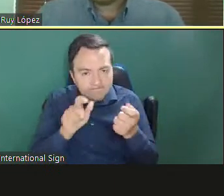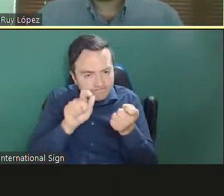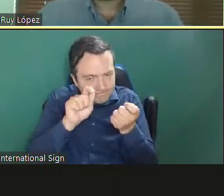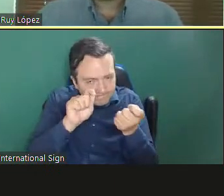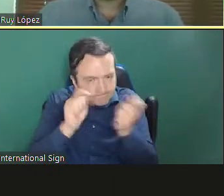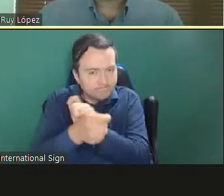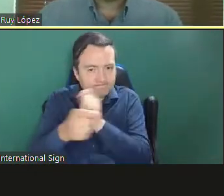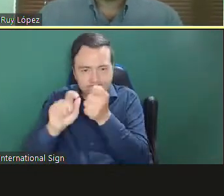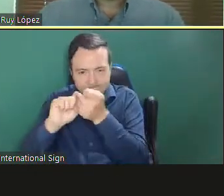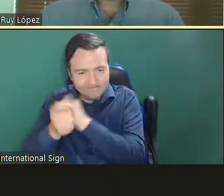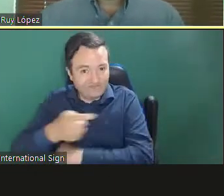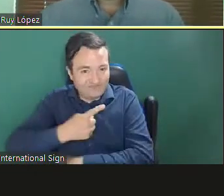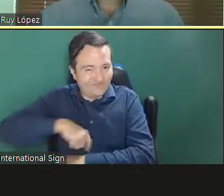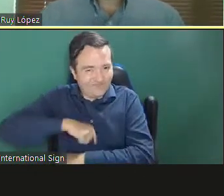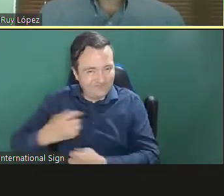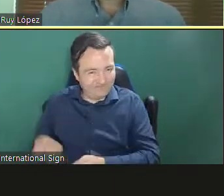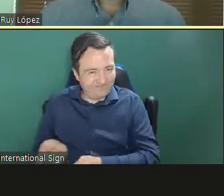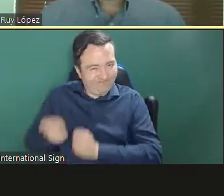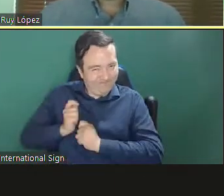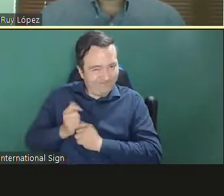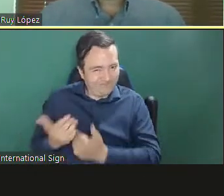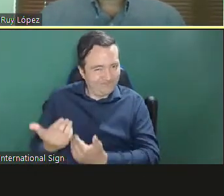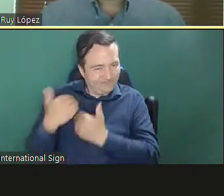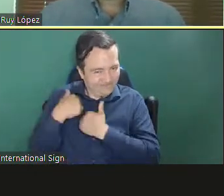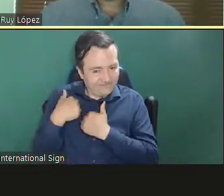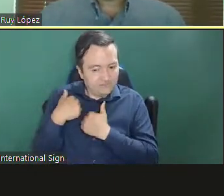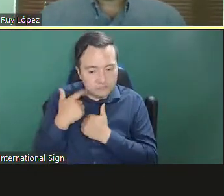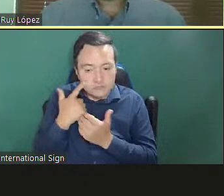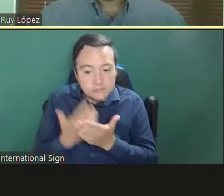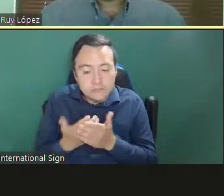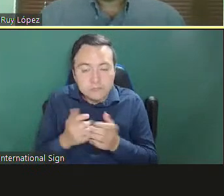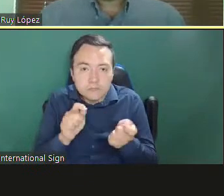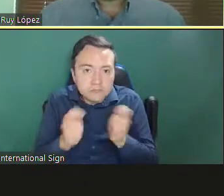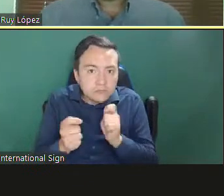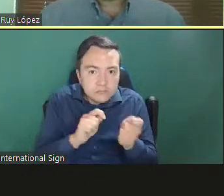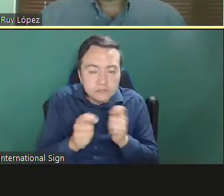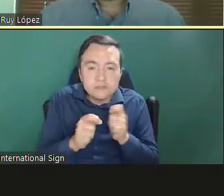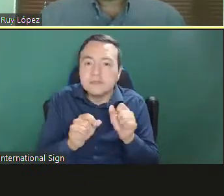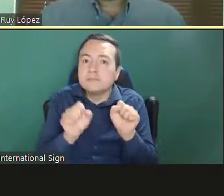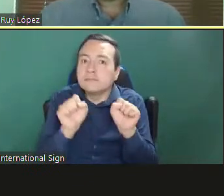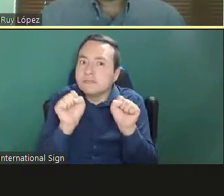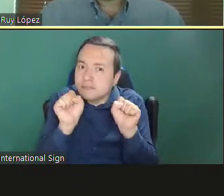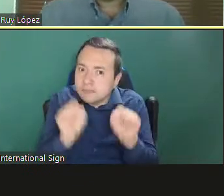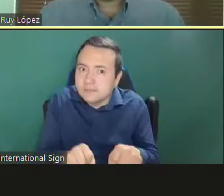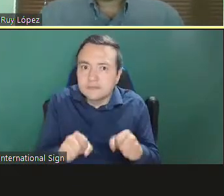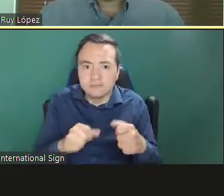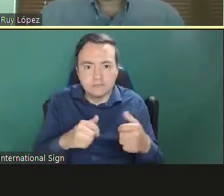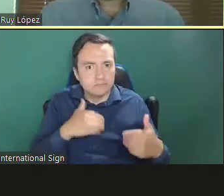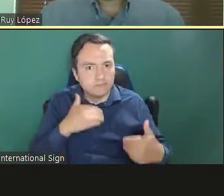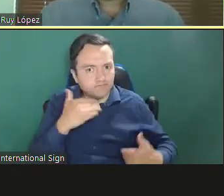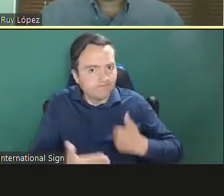the transforming axes of this administration, such as when we took over